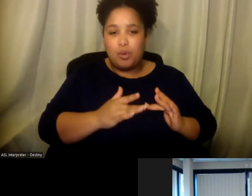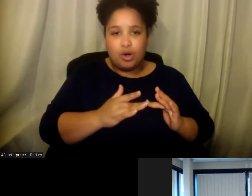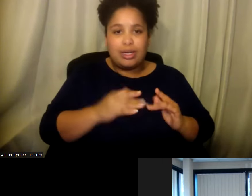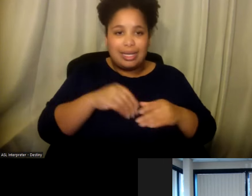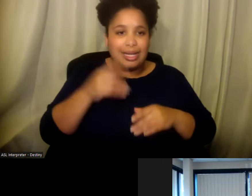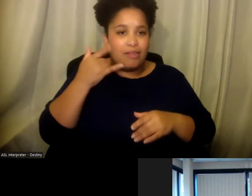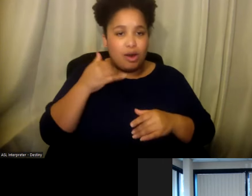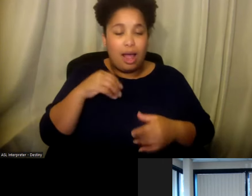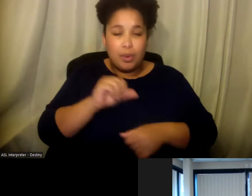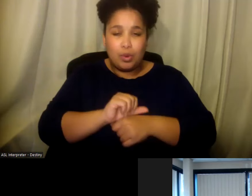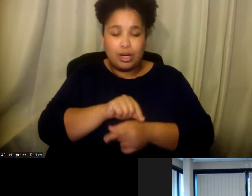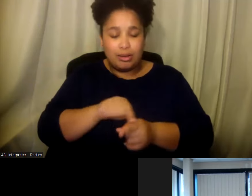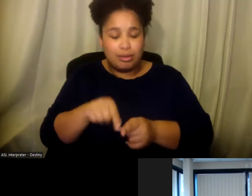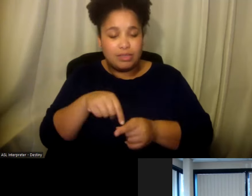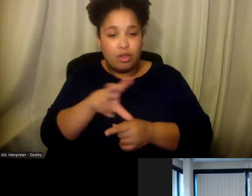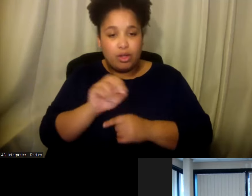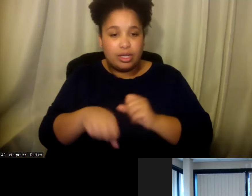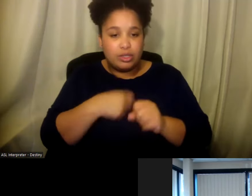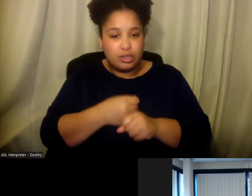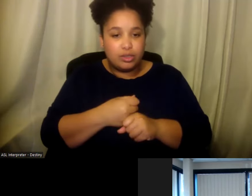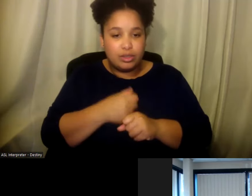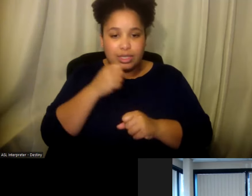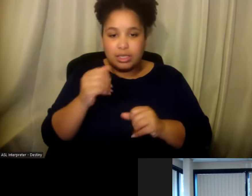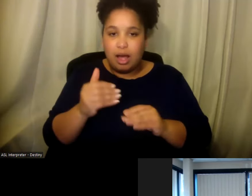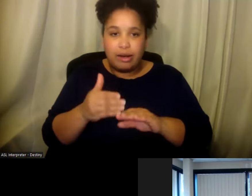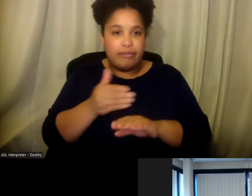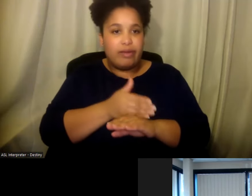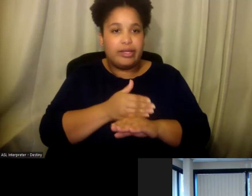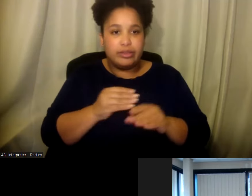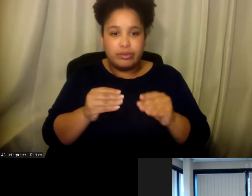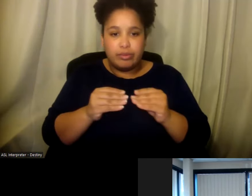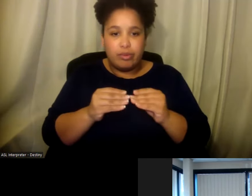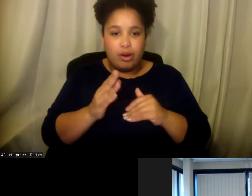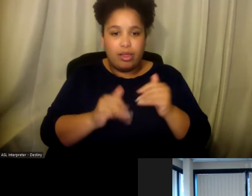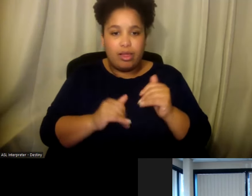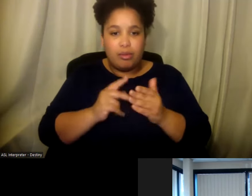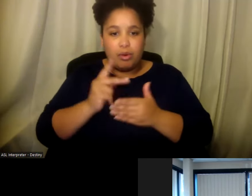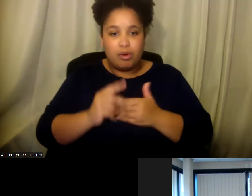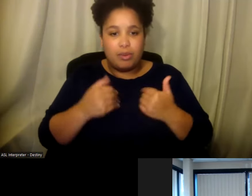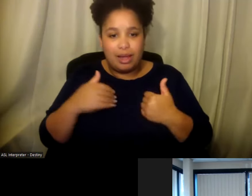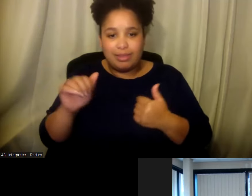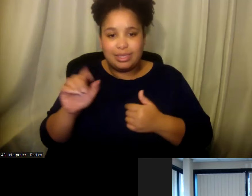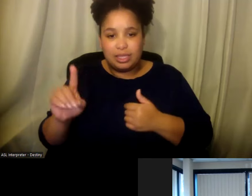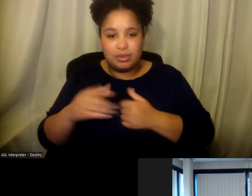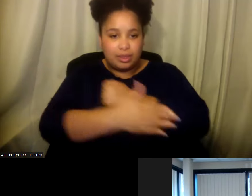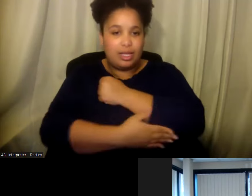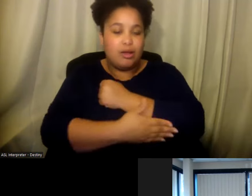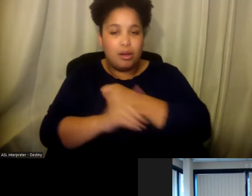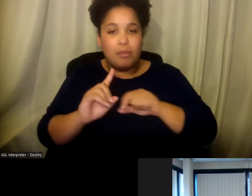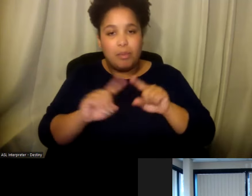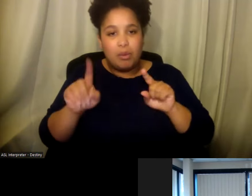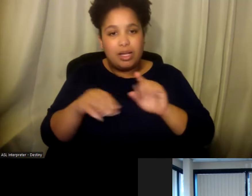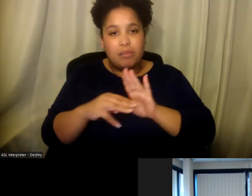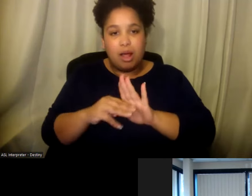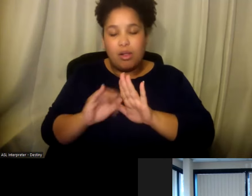and it really hasn't advanced much further than the program here in San Diego County, but we really need to model that and